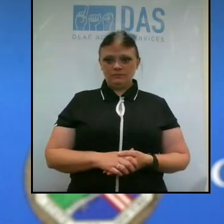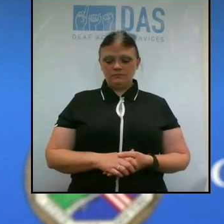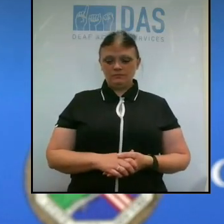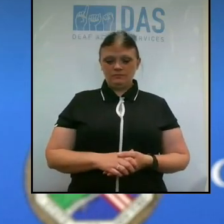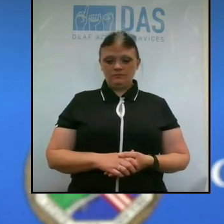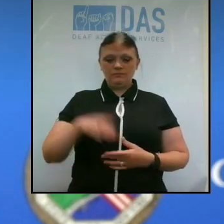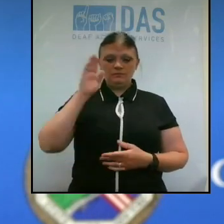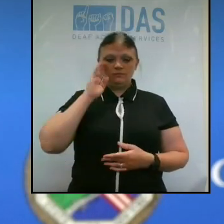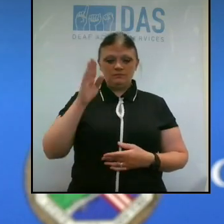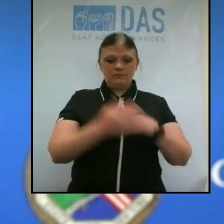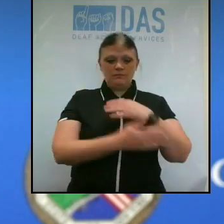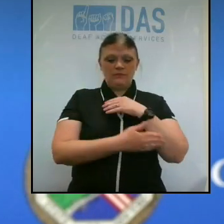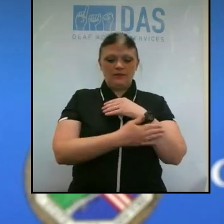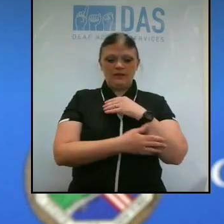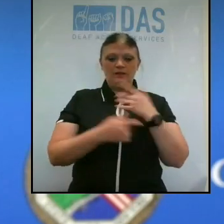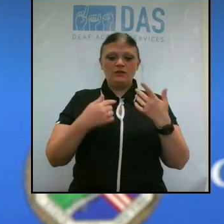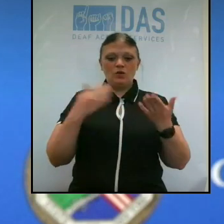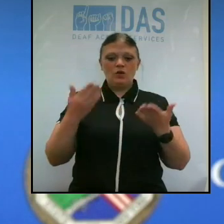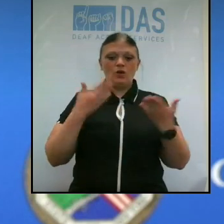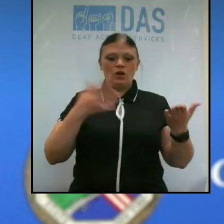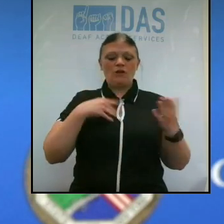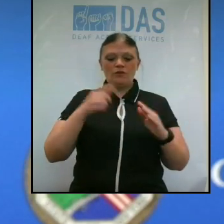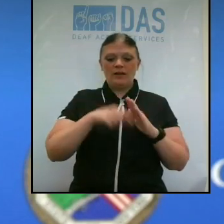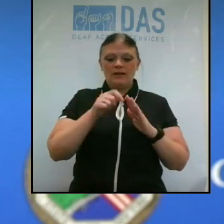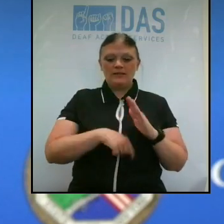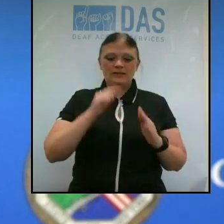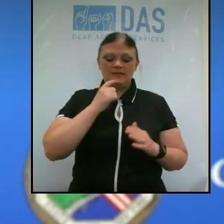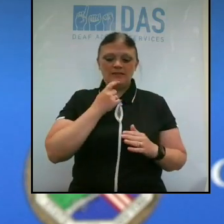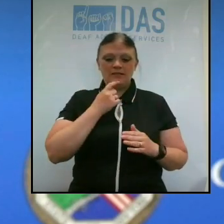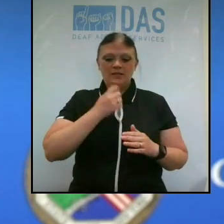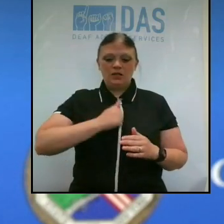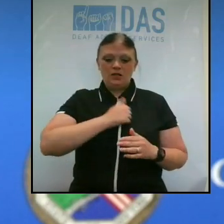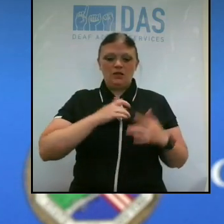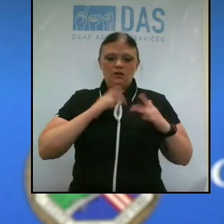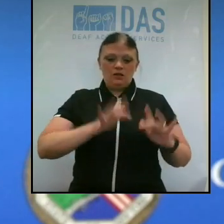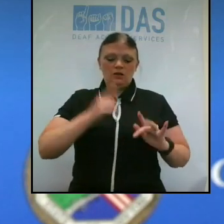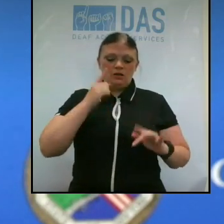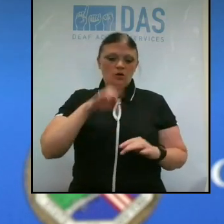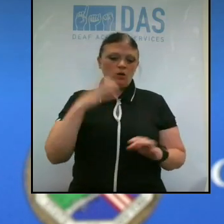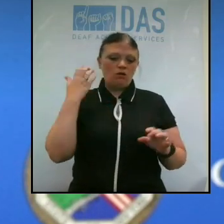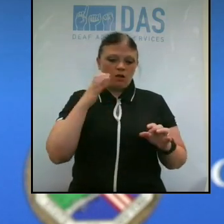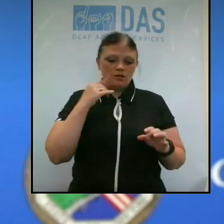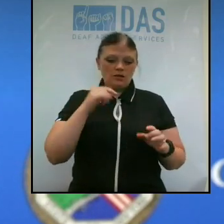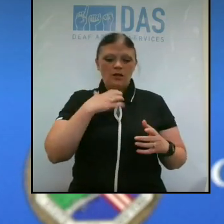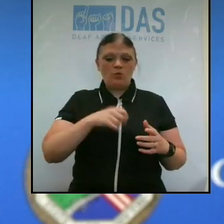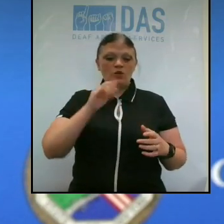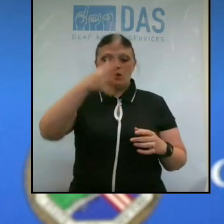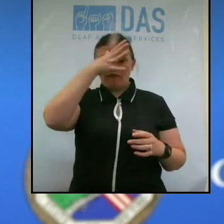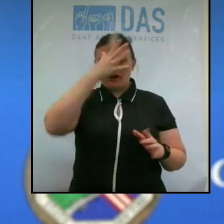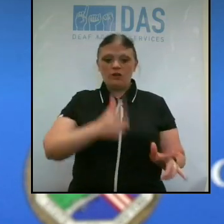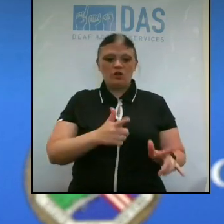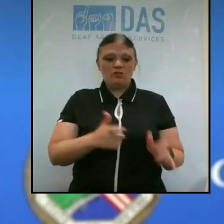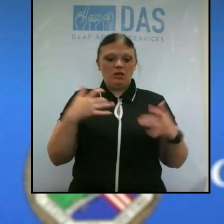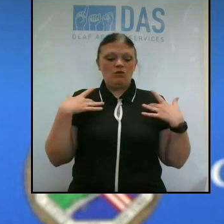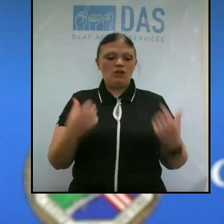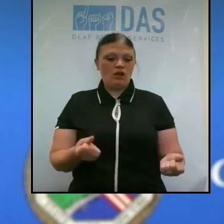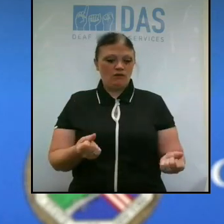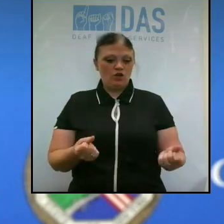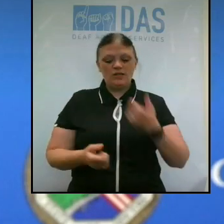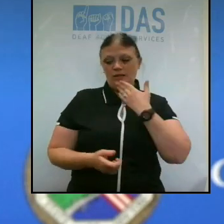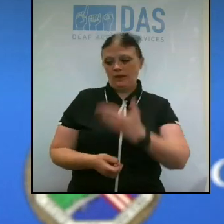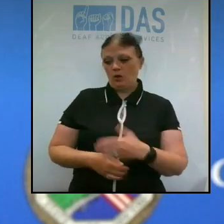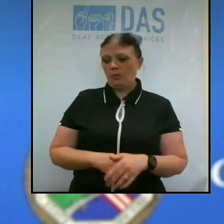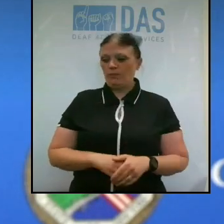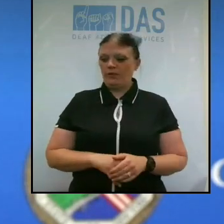Hi, County Executive. First, let me offer my deepest condolences about your cousin and wishing your father a speedy recovery. Thank you.